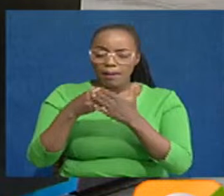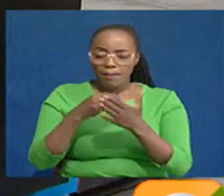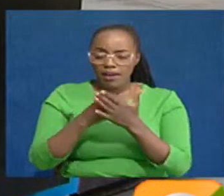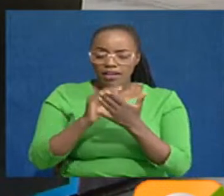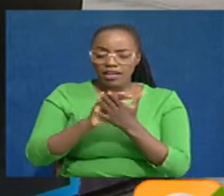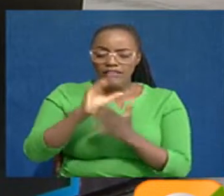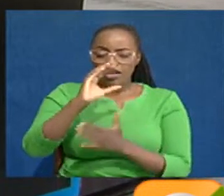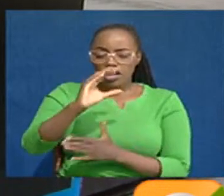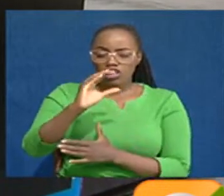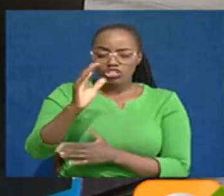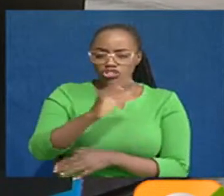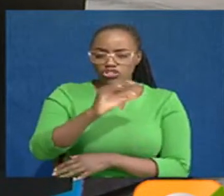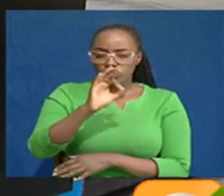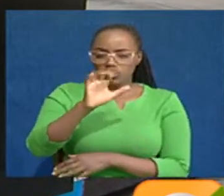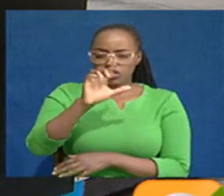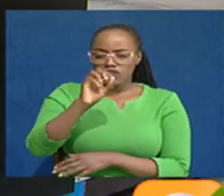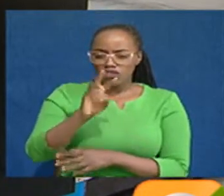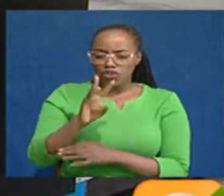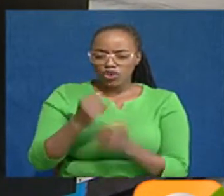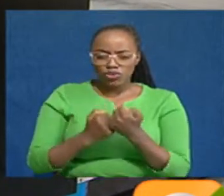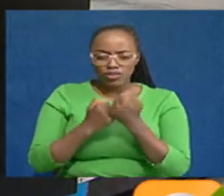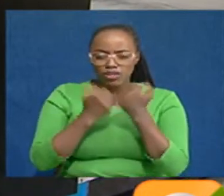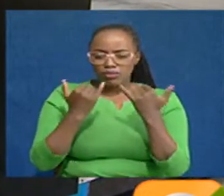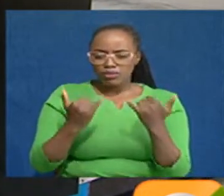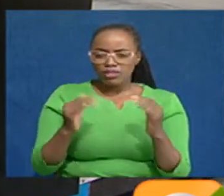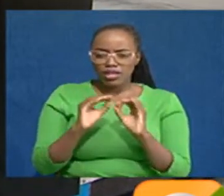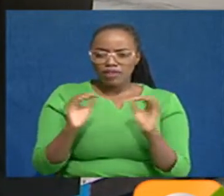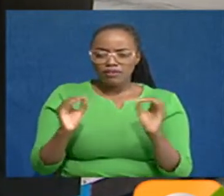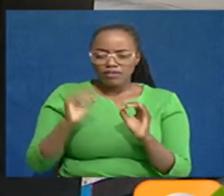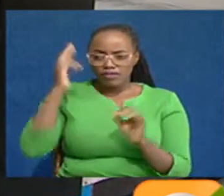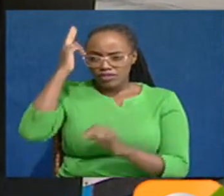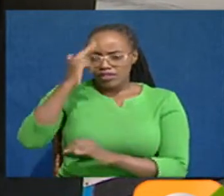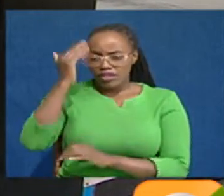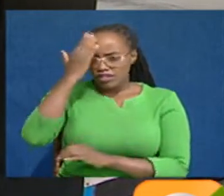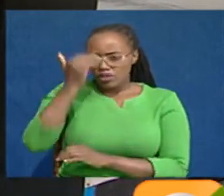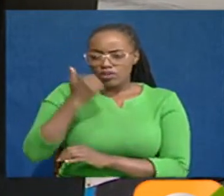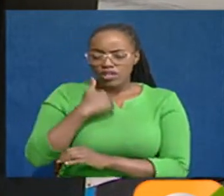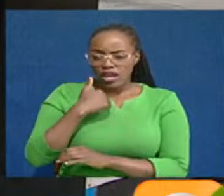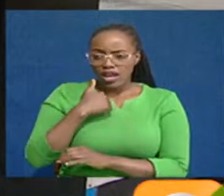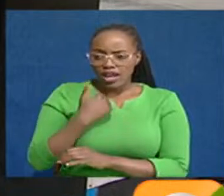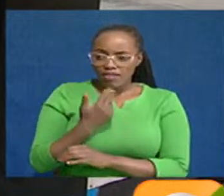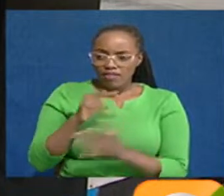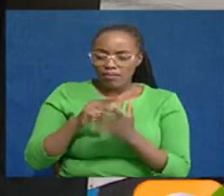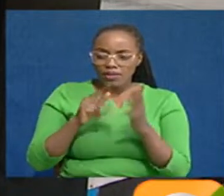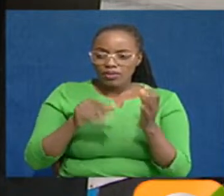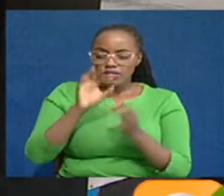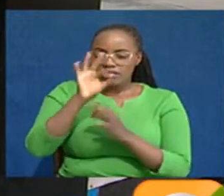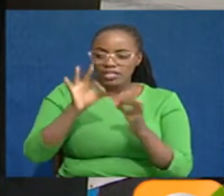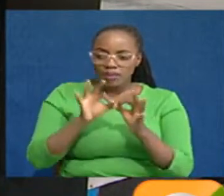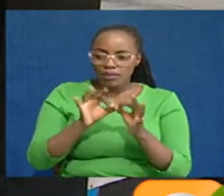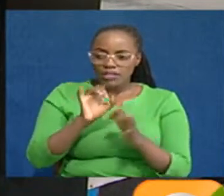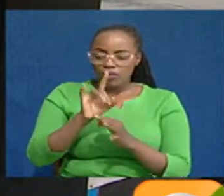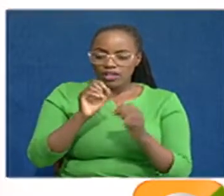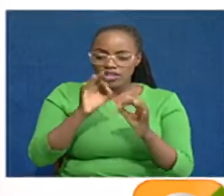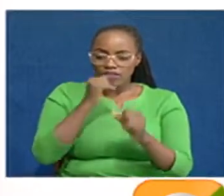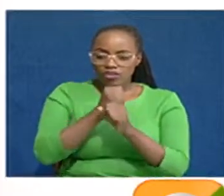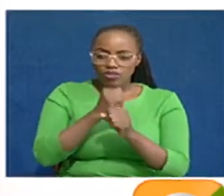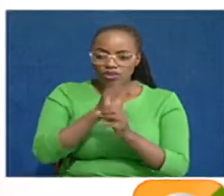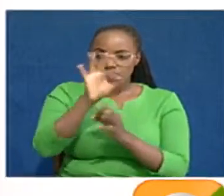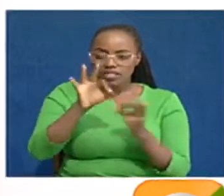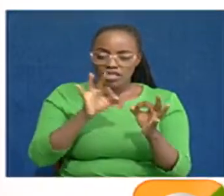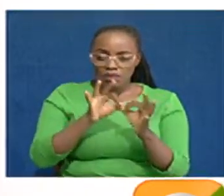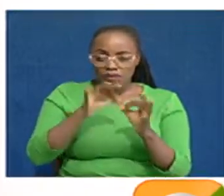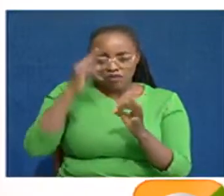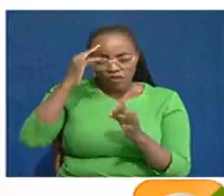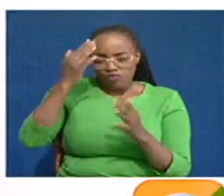flow is would not support it at this time, that's why a bond would be. So it's a specific one for a bond. If you do a specific one for infrastructure,